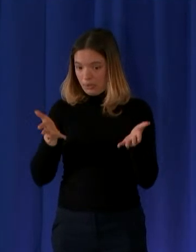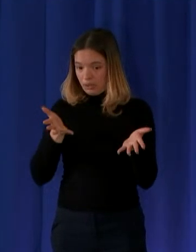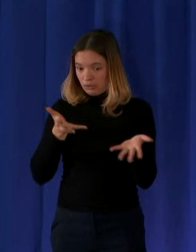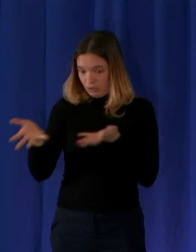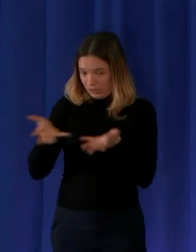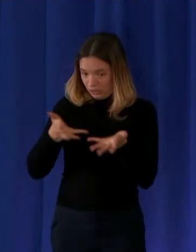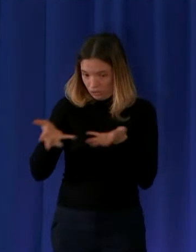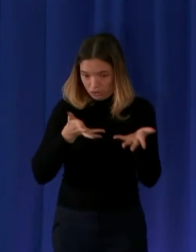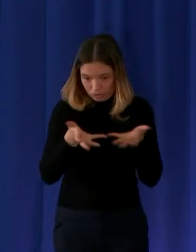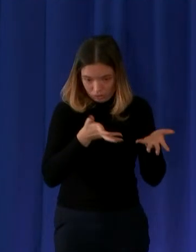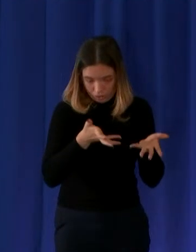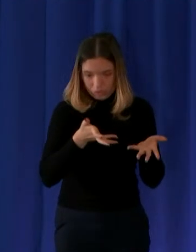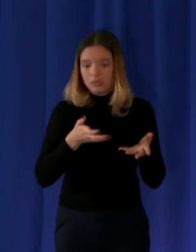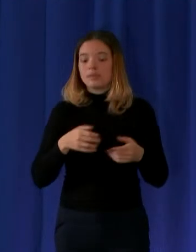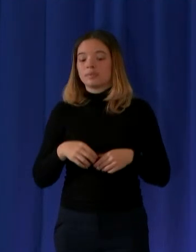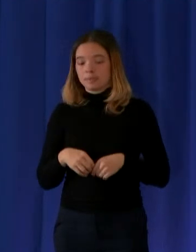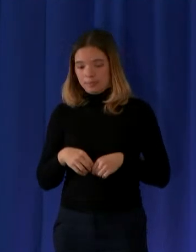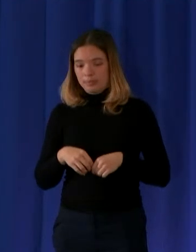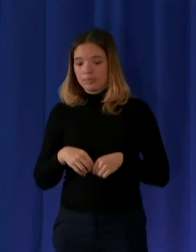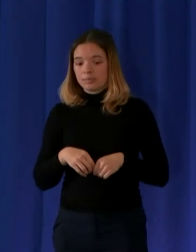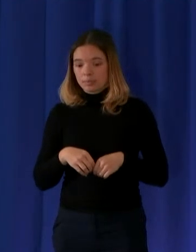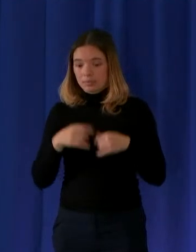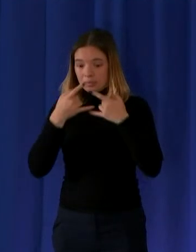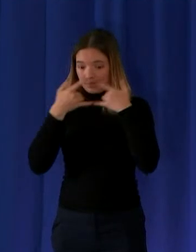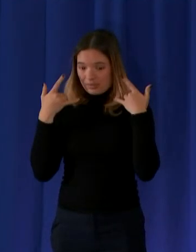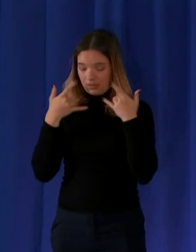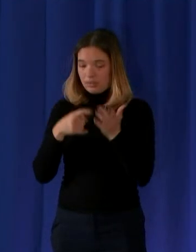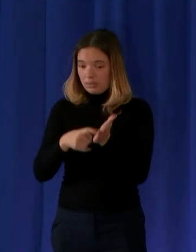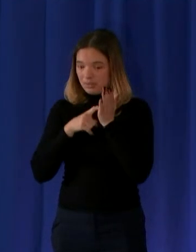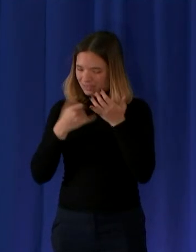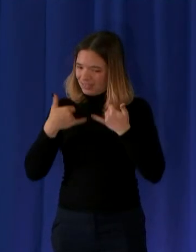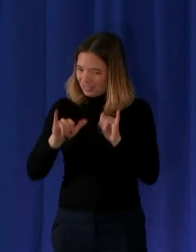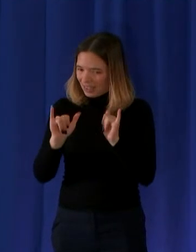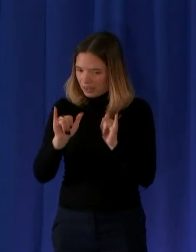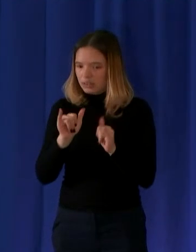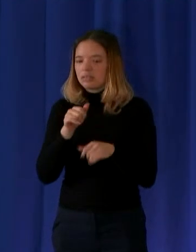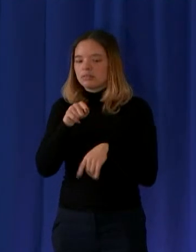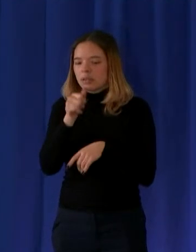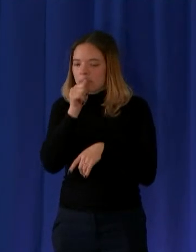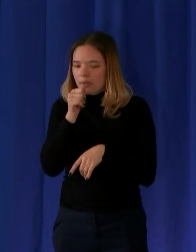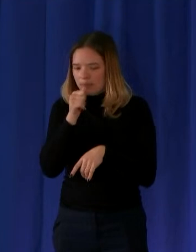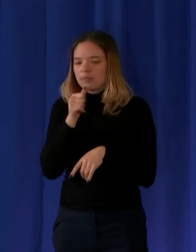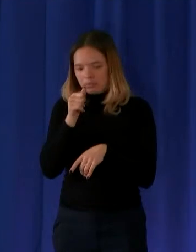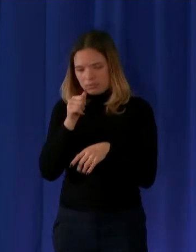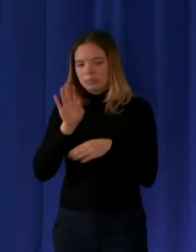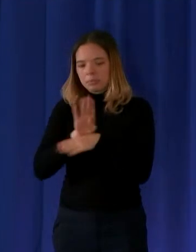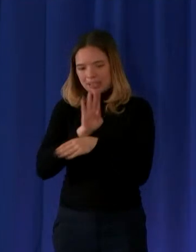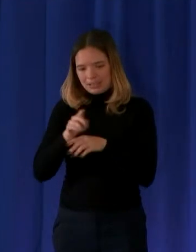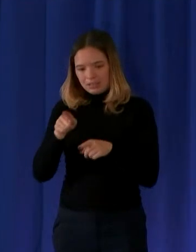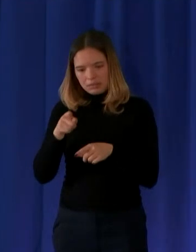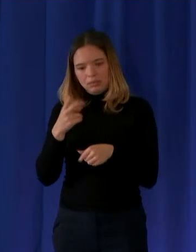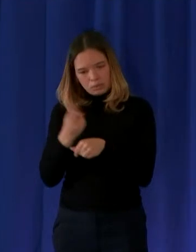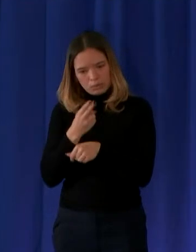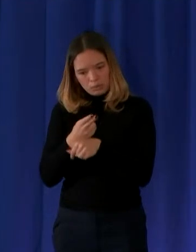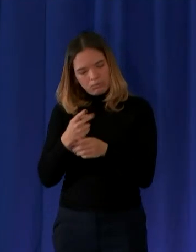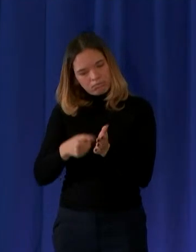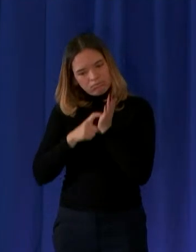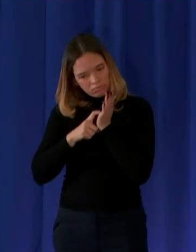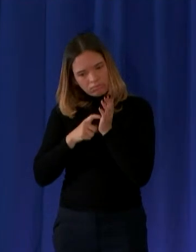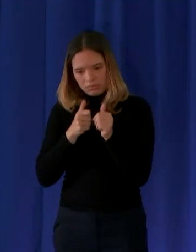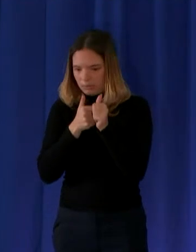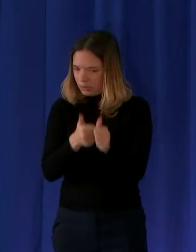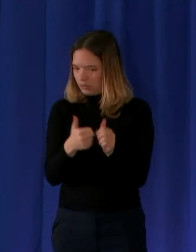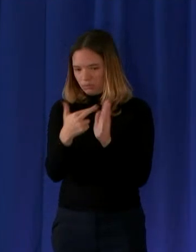interaction. Masks will still be required at any private business that requires the use of